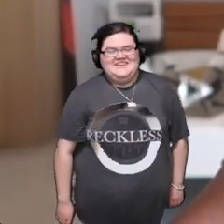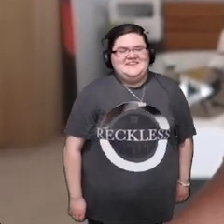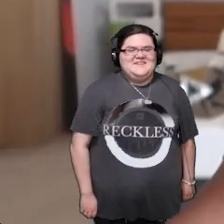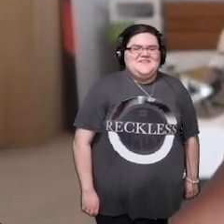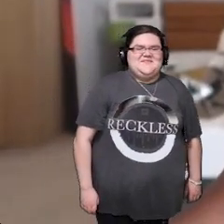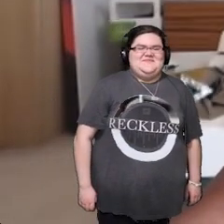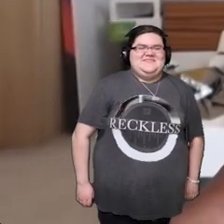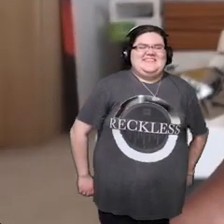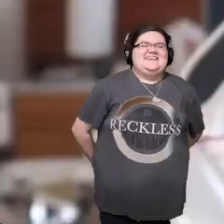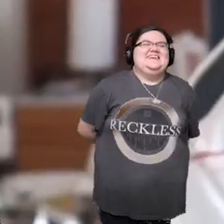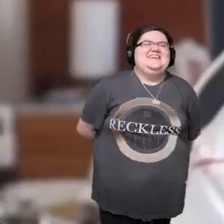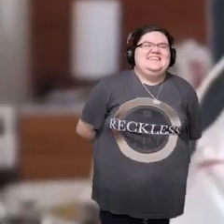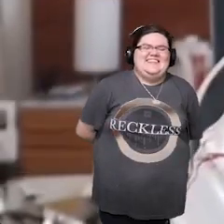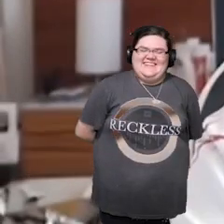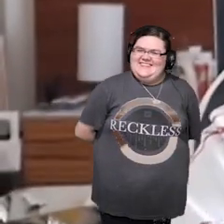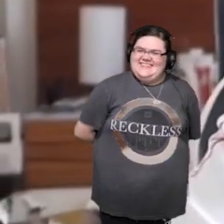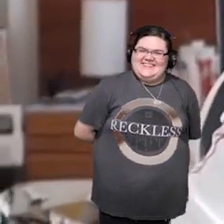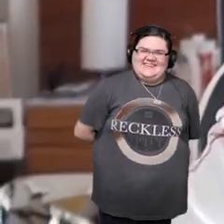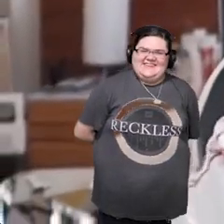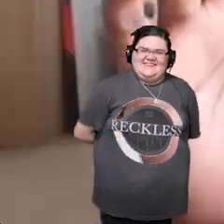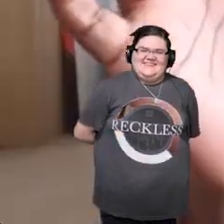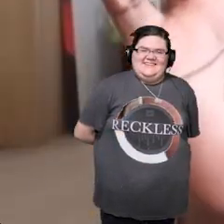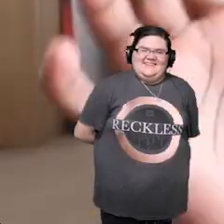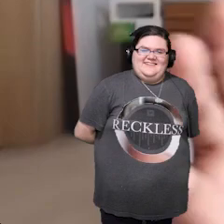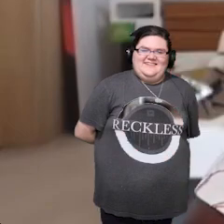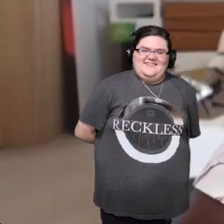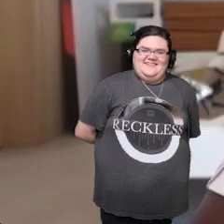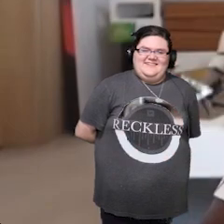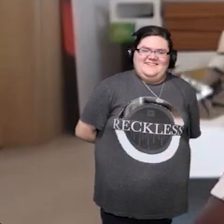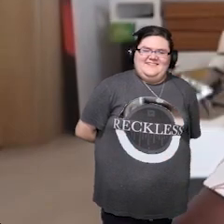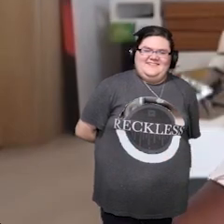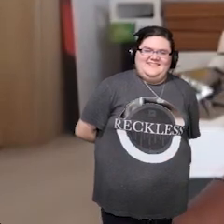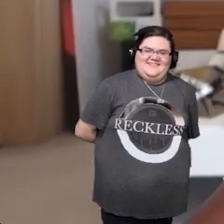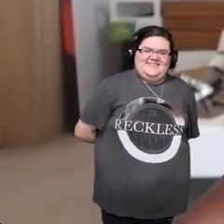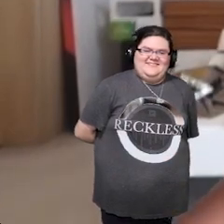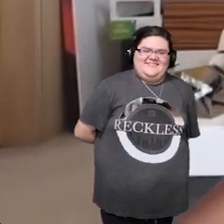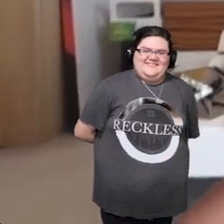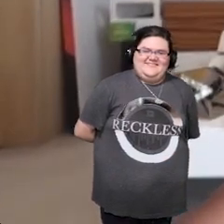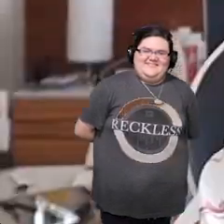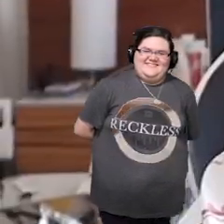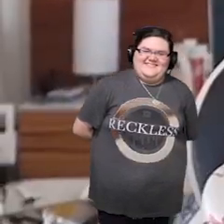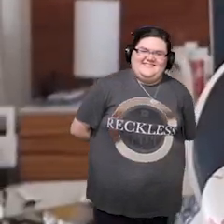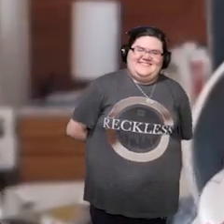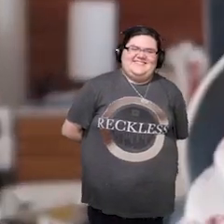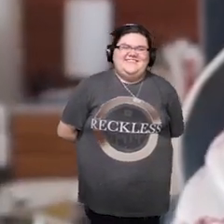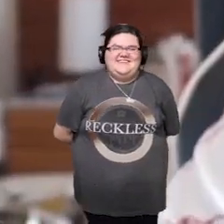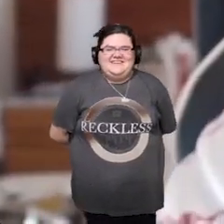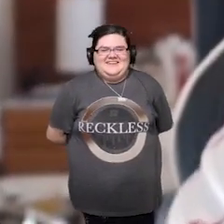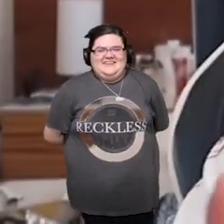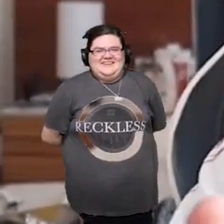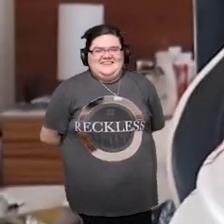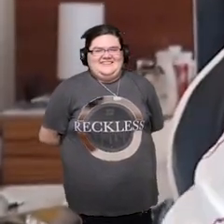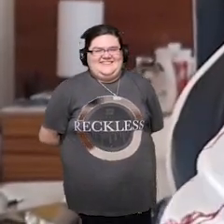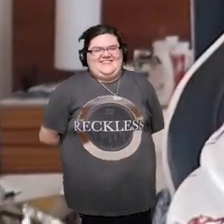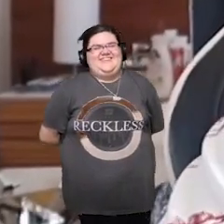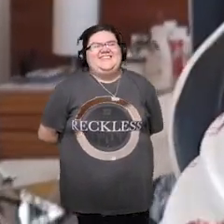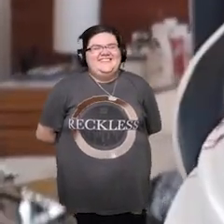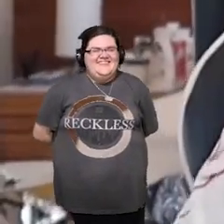Well, I mean, if it means anything, I didn't touch her, I didn't do anything, yo, like, it's just